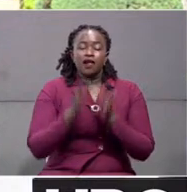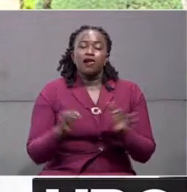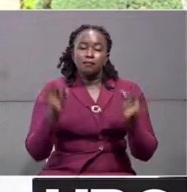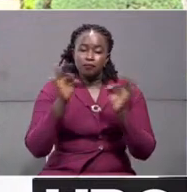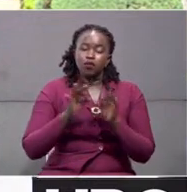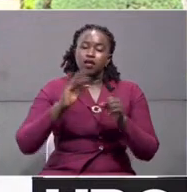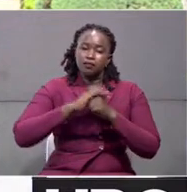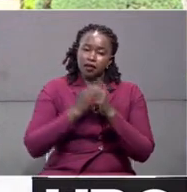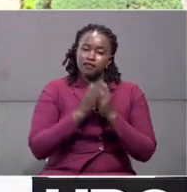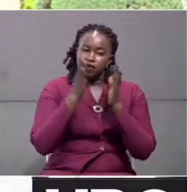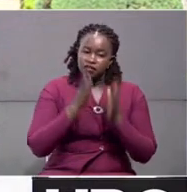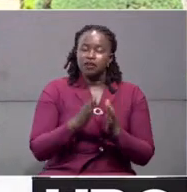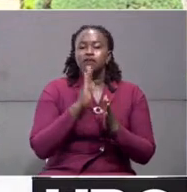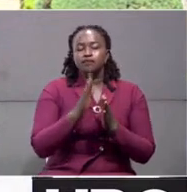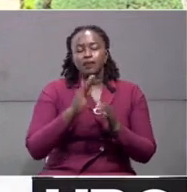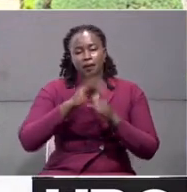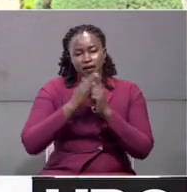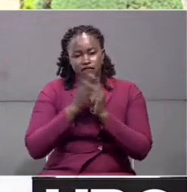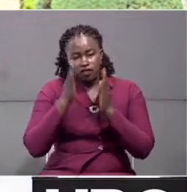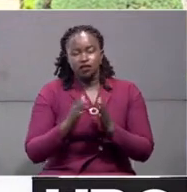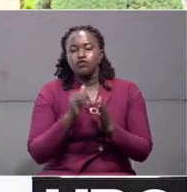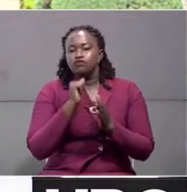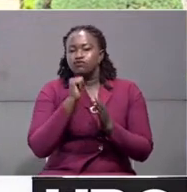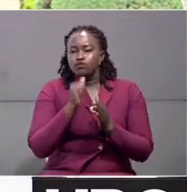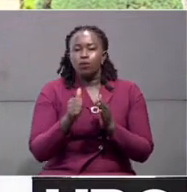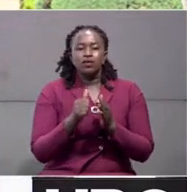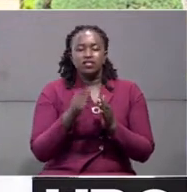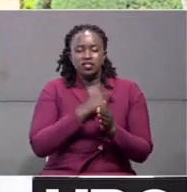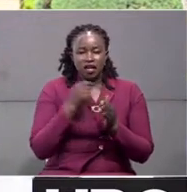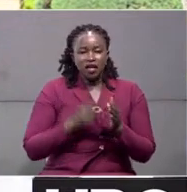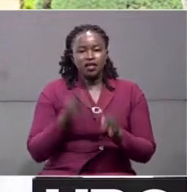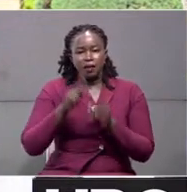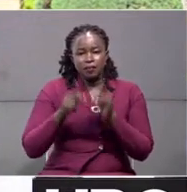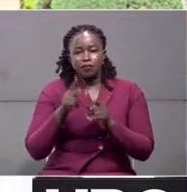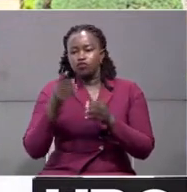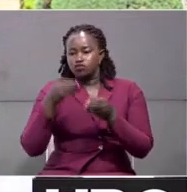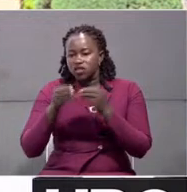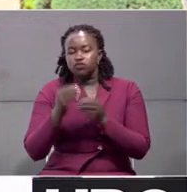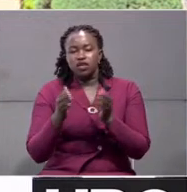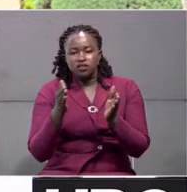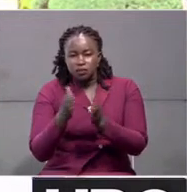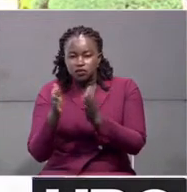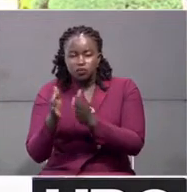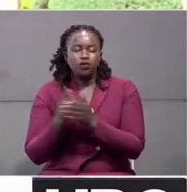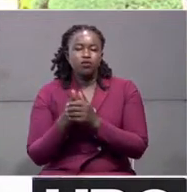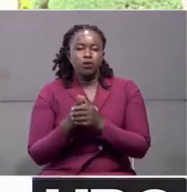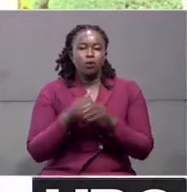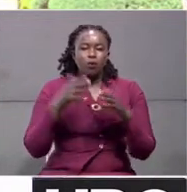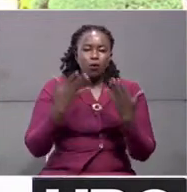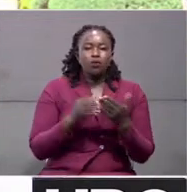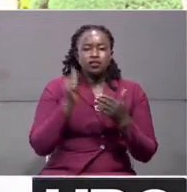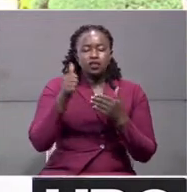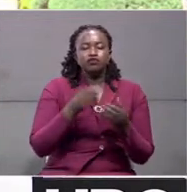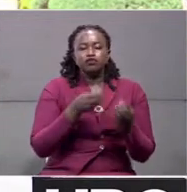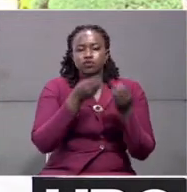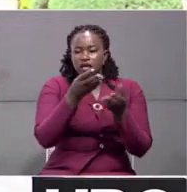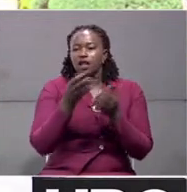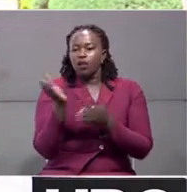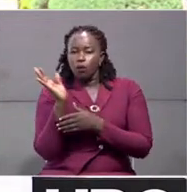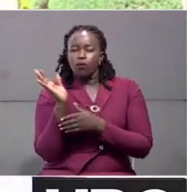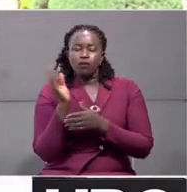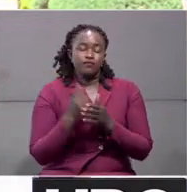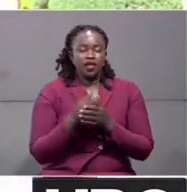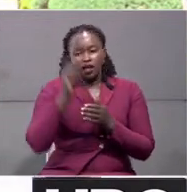be manufacturers. We don't want Chinese to retail. We don't want Chinese to do distribution. So the government should